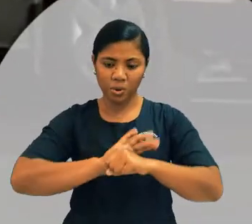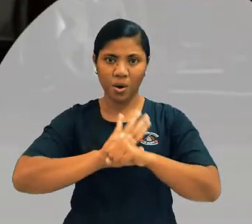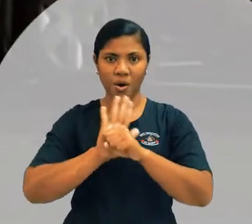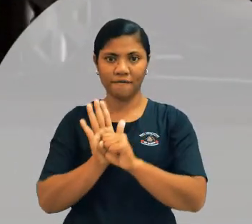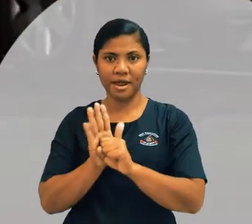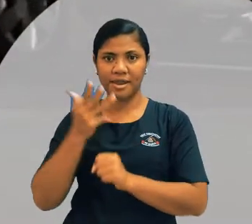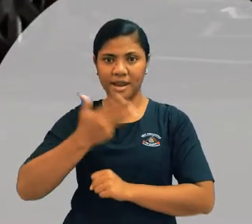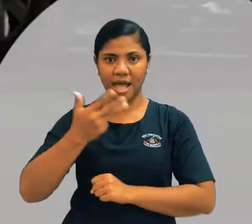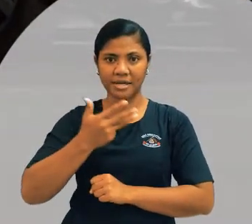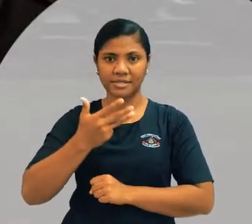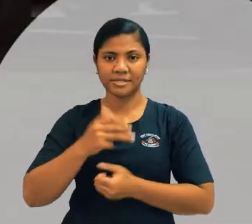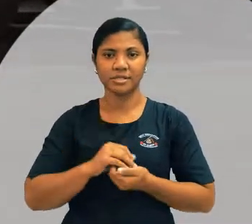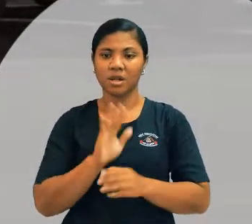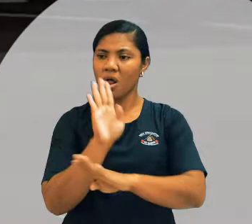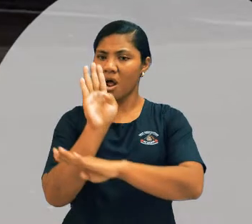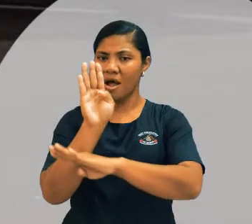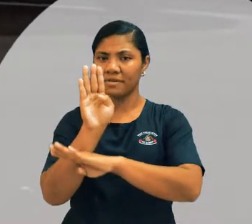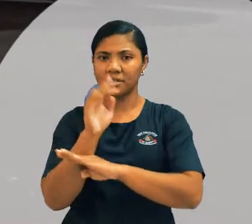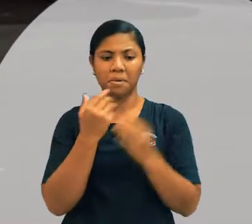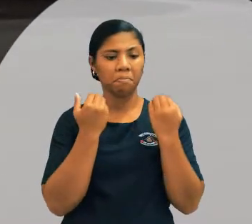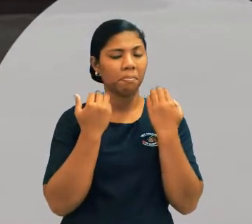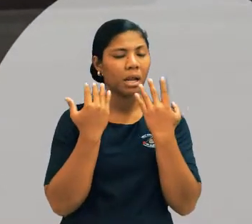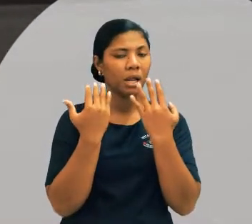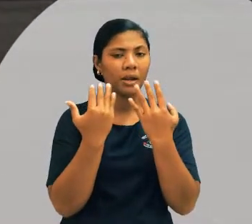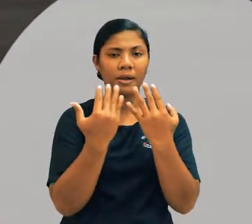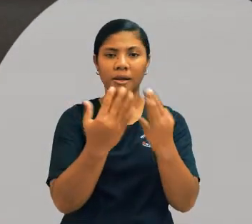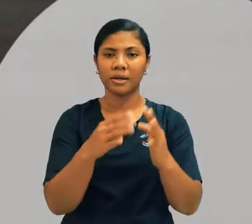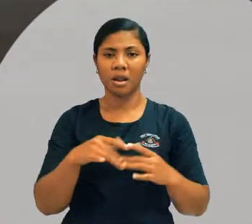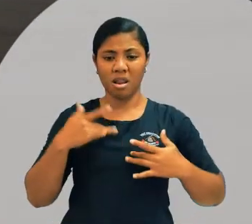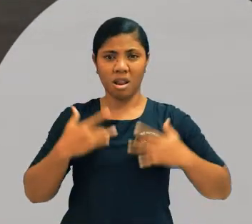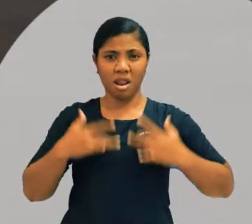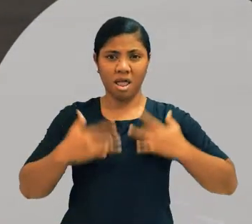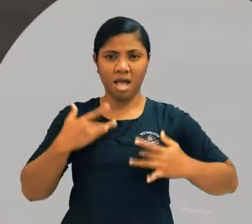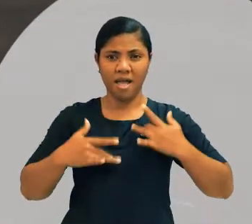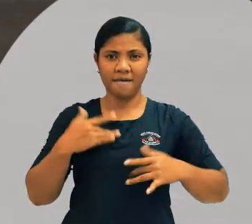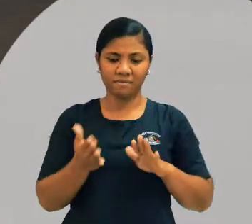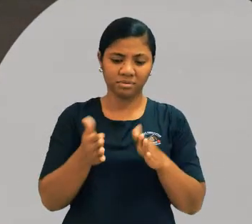COVID-19 is a worldwide problem and many lives have been taken, so